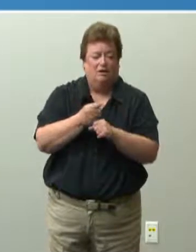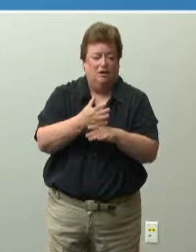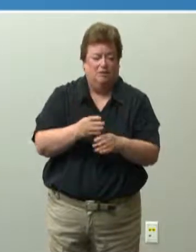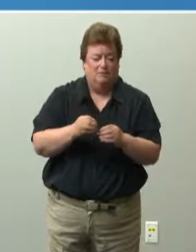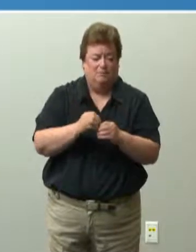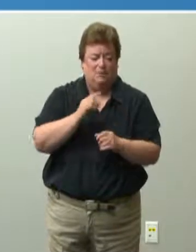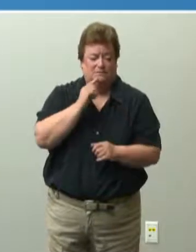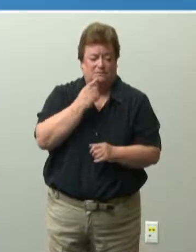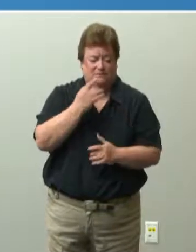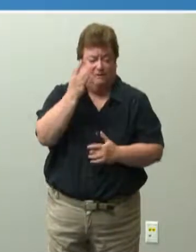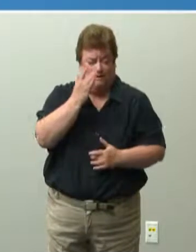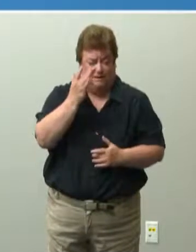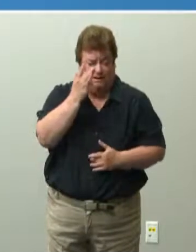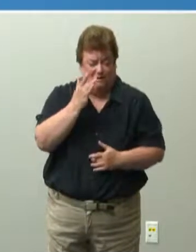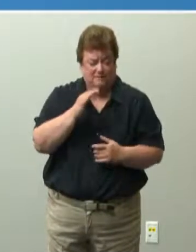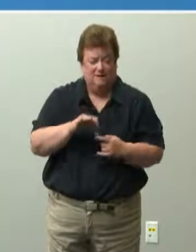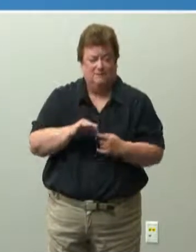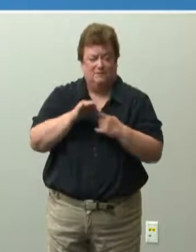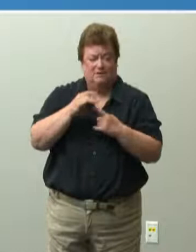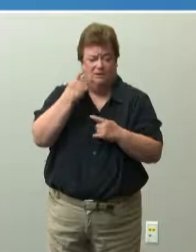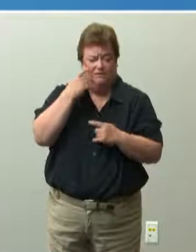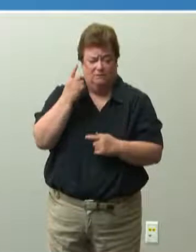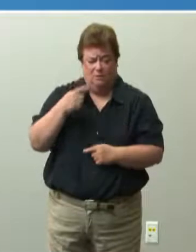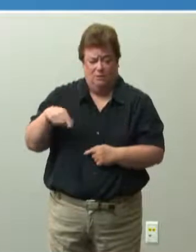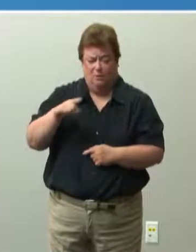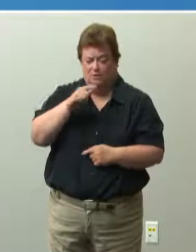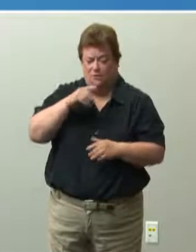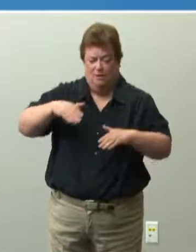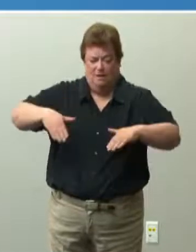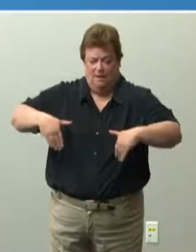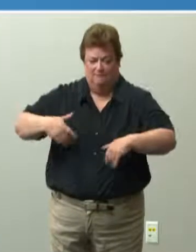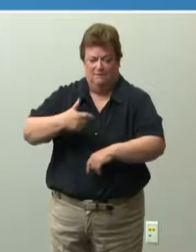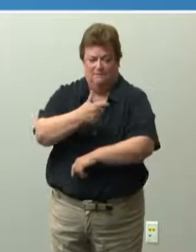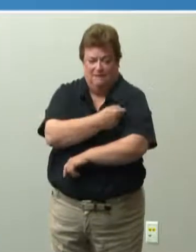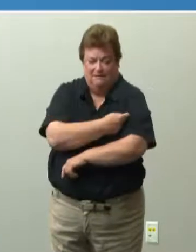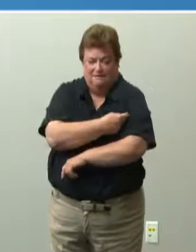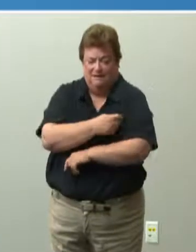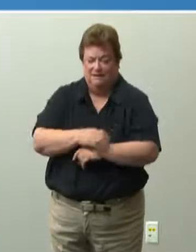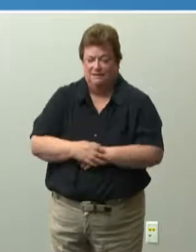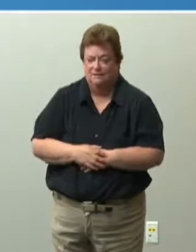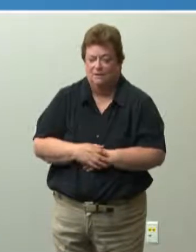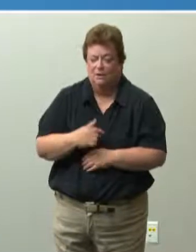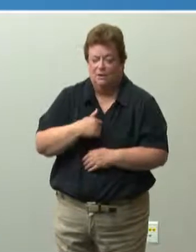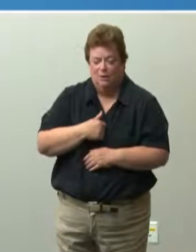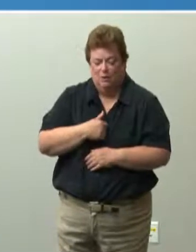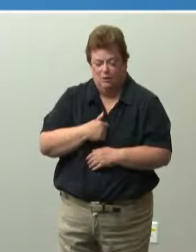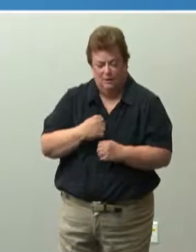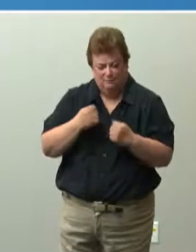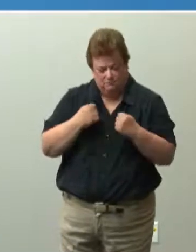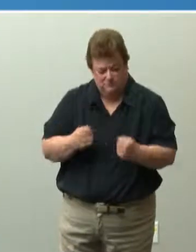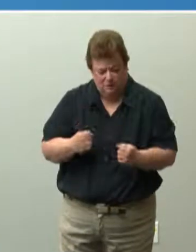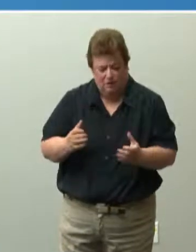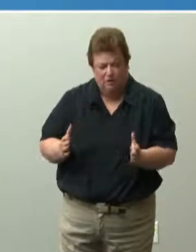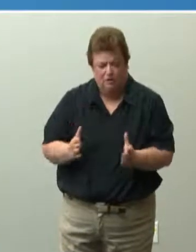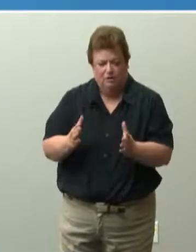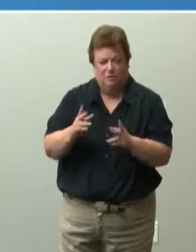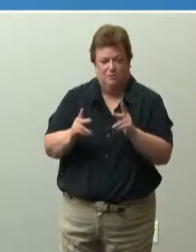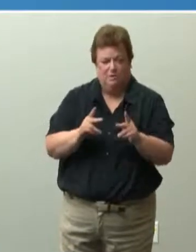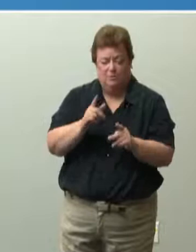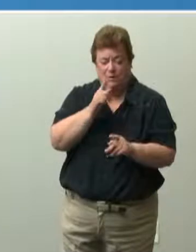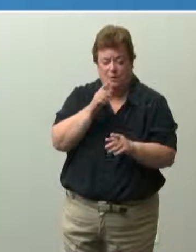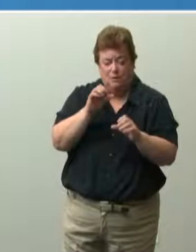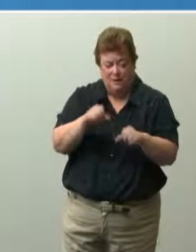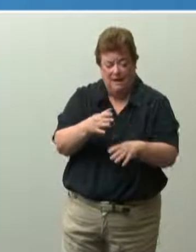illness, particularly in those who are unvaccinated. We strongly urge every person who is eligible to